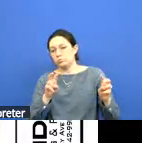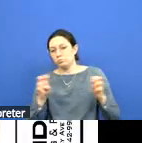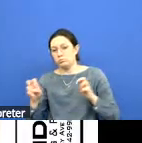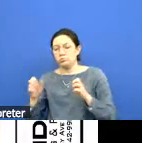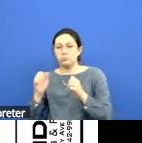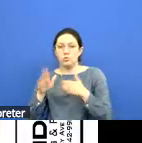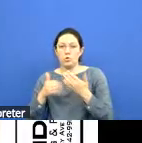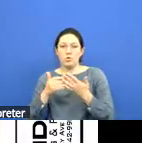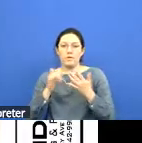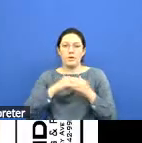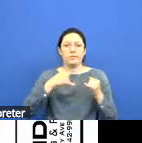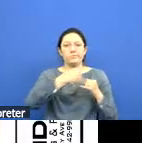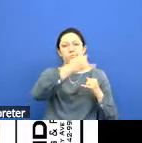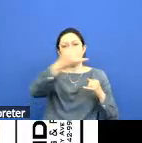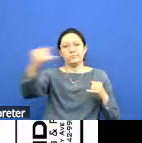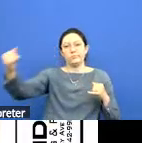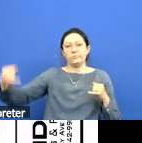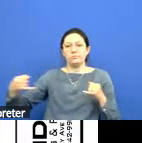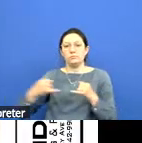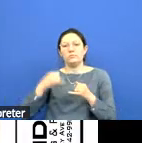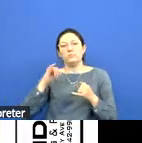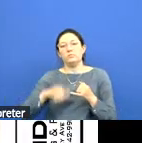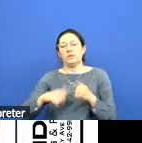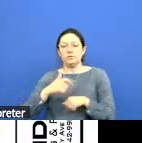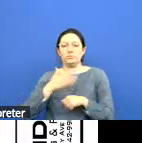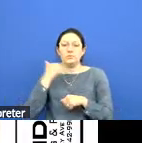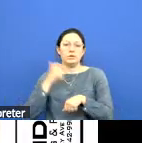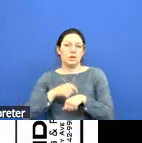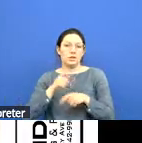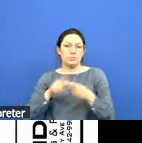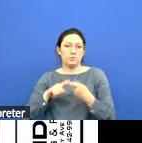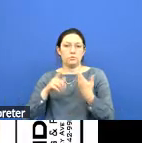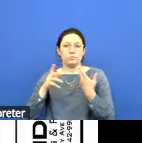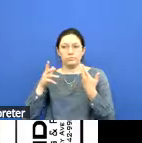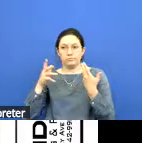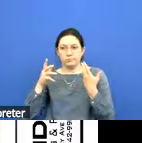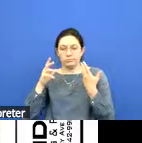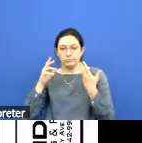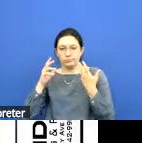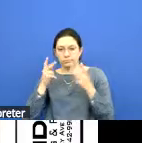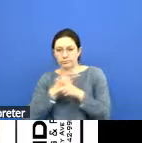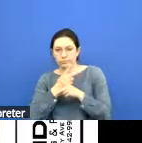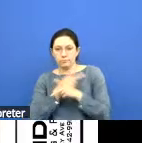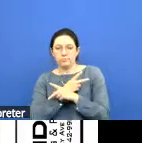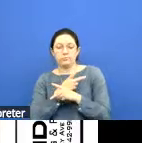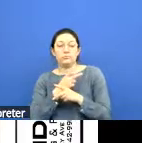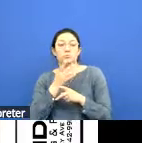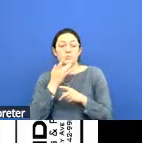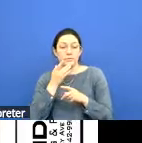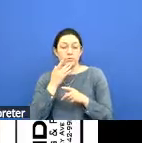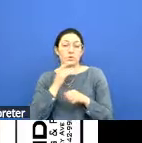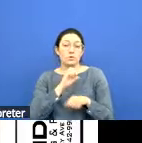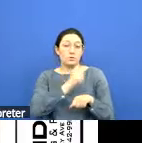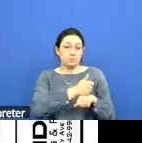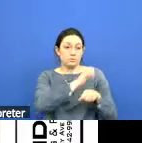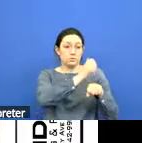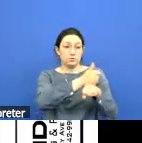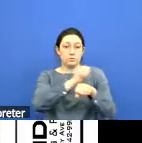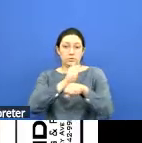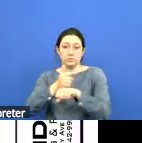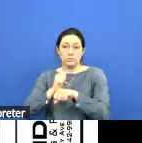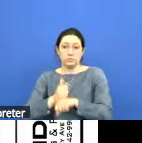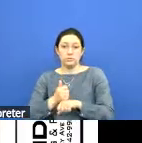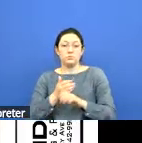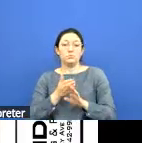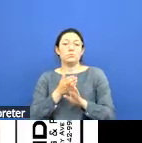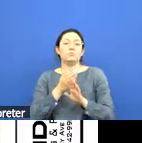the subdivision. So that's the time it makes the most sense to stake that out. You want it staked out. In fact, legally, it has to be staked out by